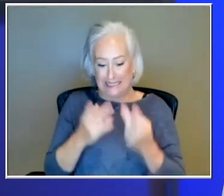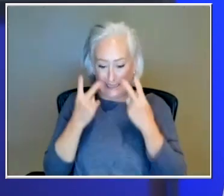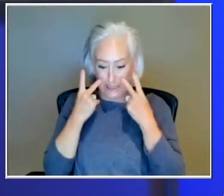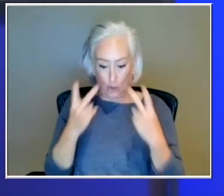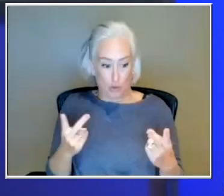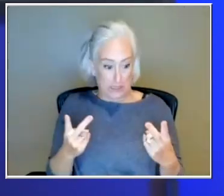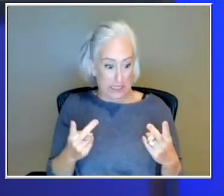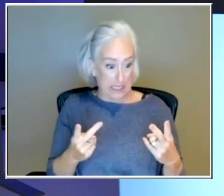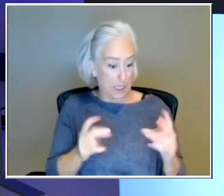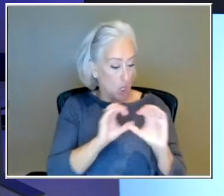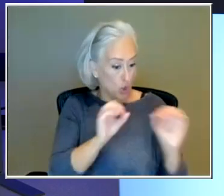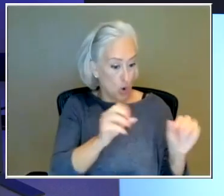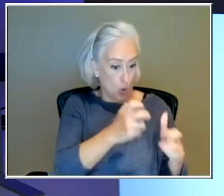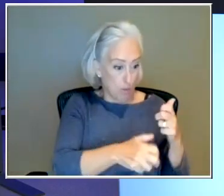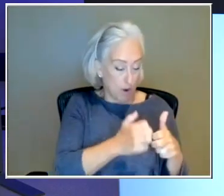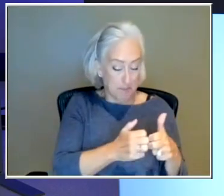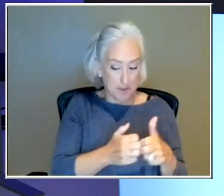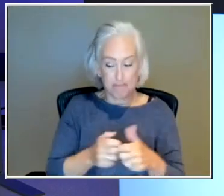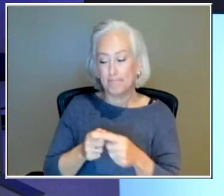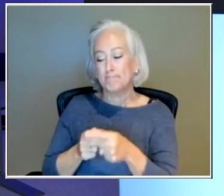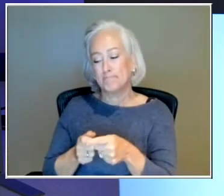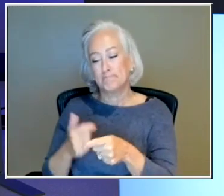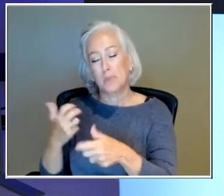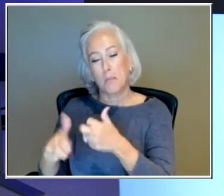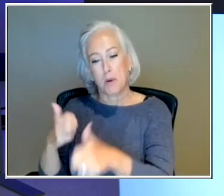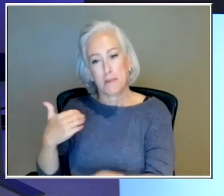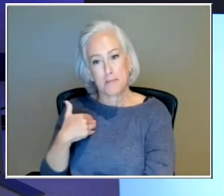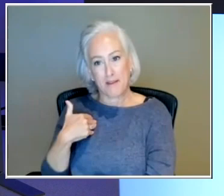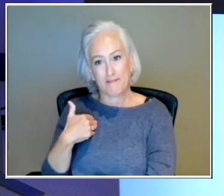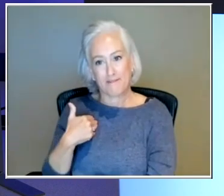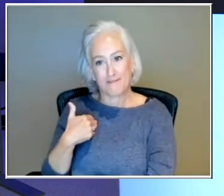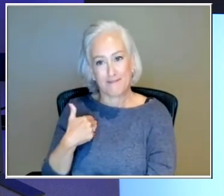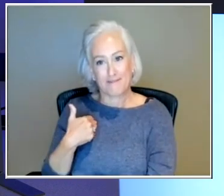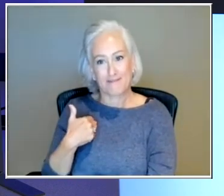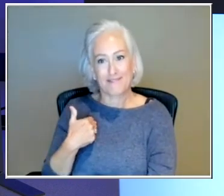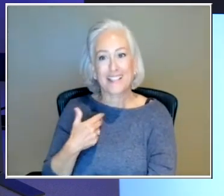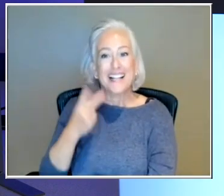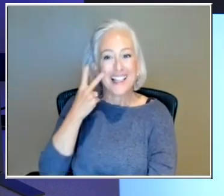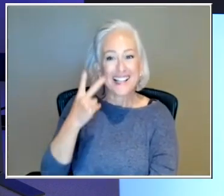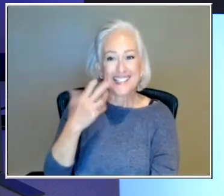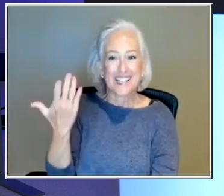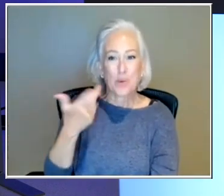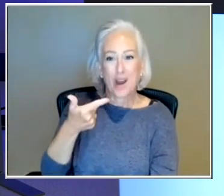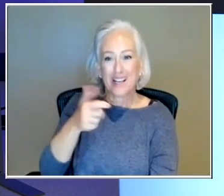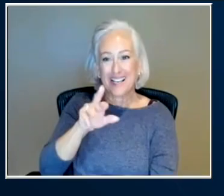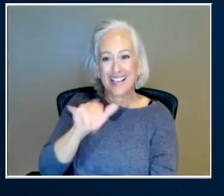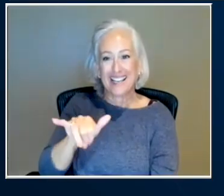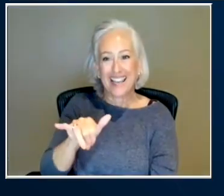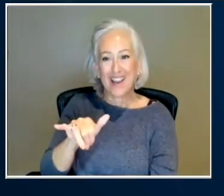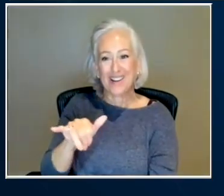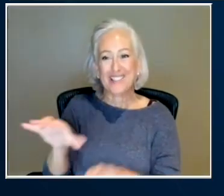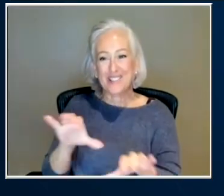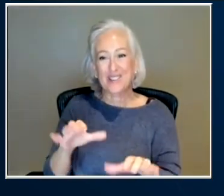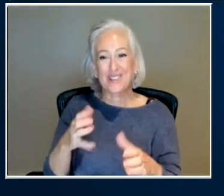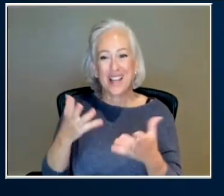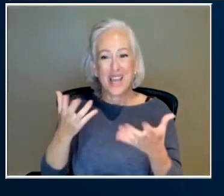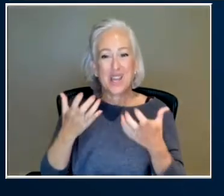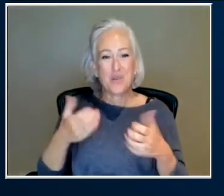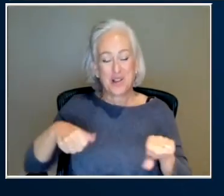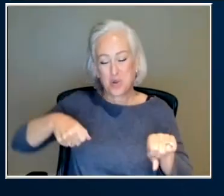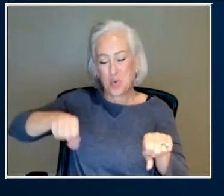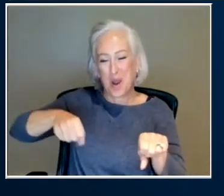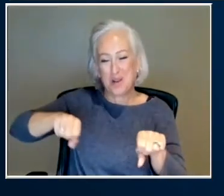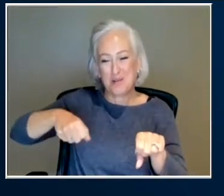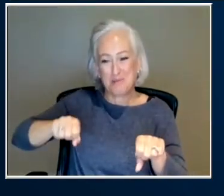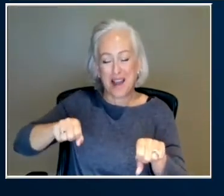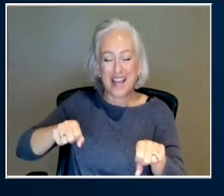we not have a problem? Yeah, that's good. Let's find out what Gary's been up to. You know, he's been riding the bike. Oh, yes. I think he wants to get you on one of them, by the way. But so,